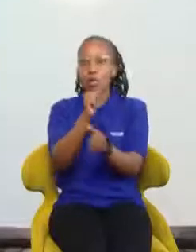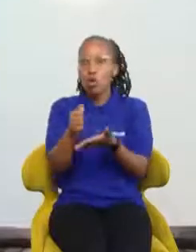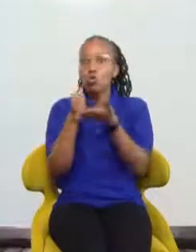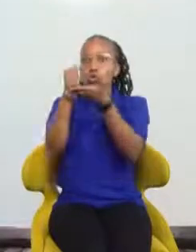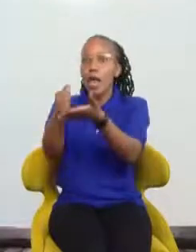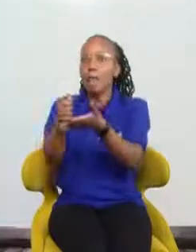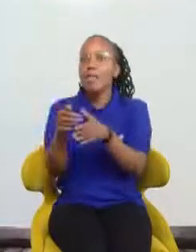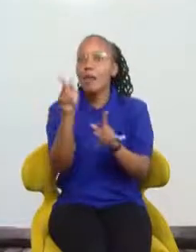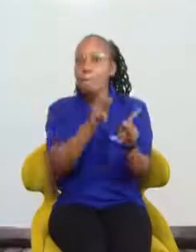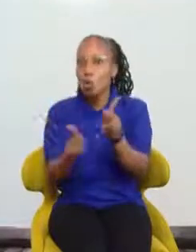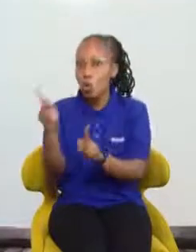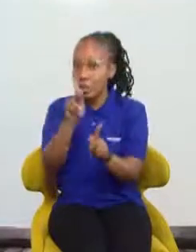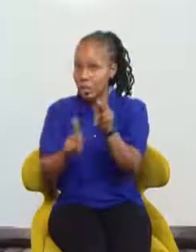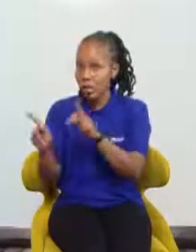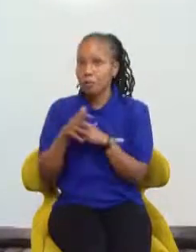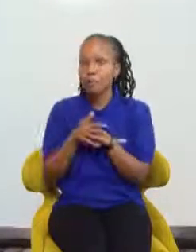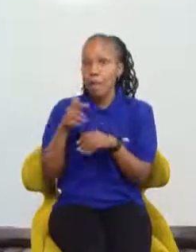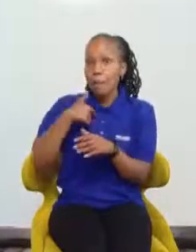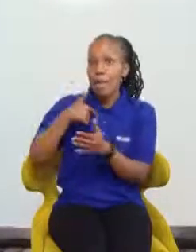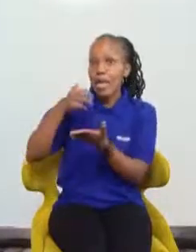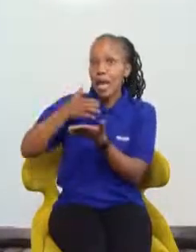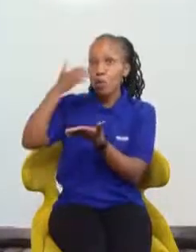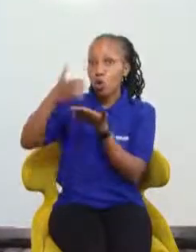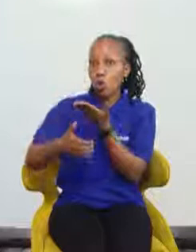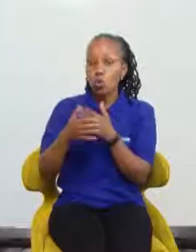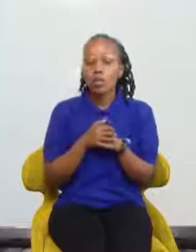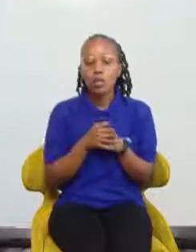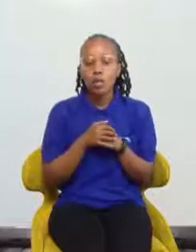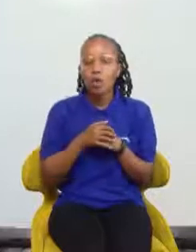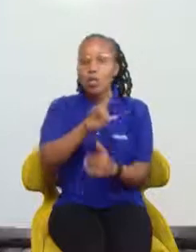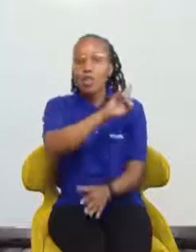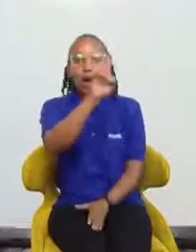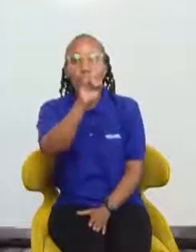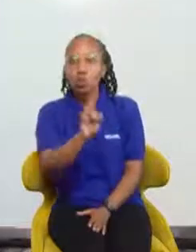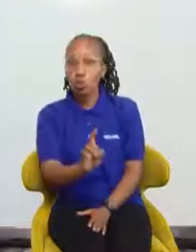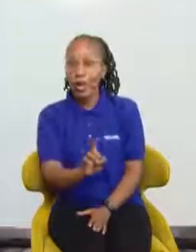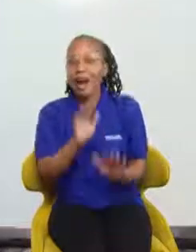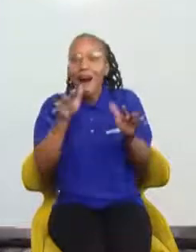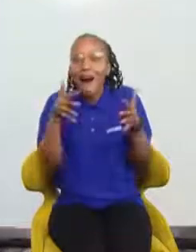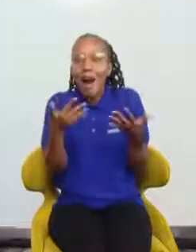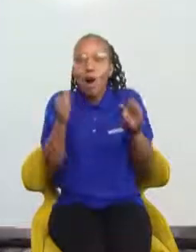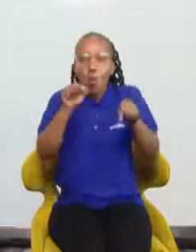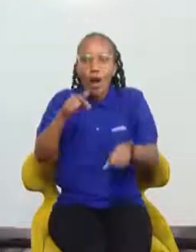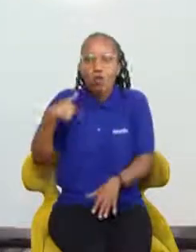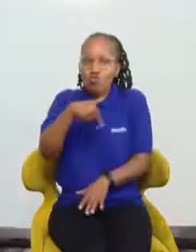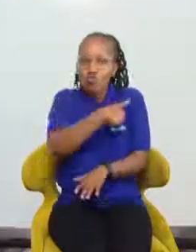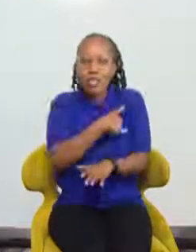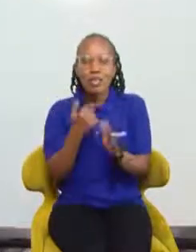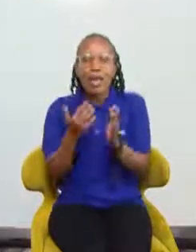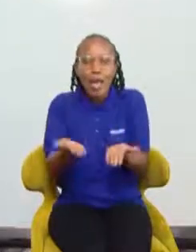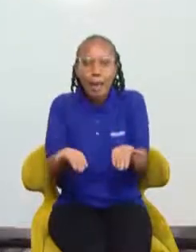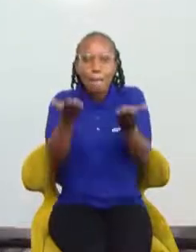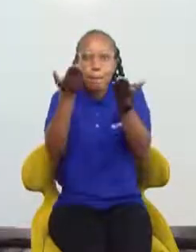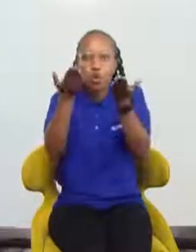process. I'm going to conclude with a question: how can we then improve